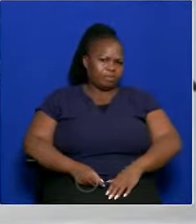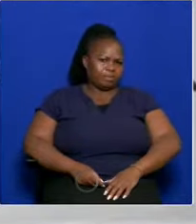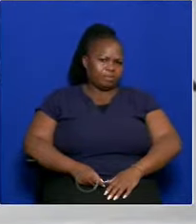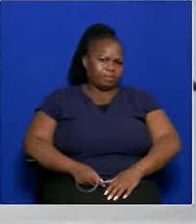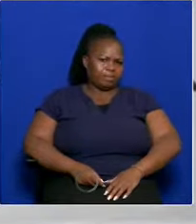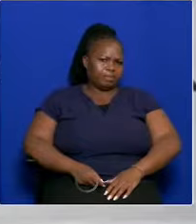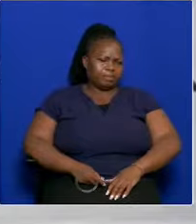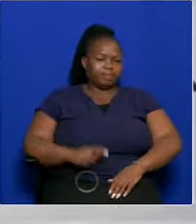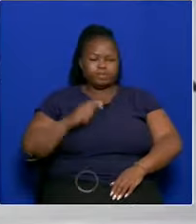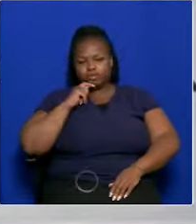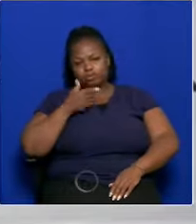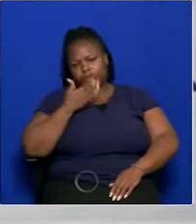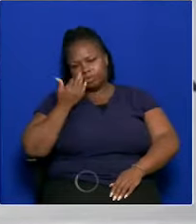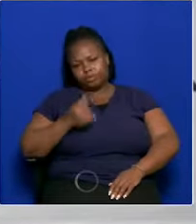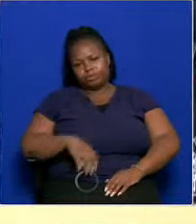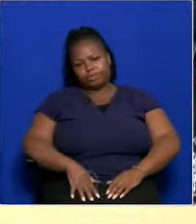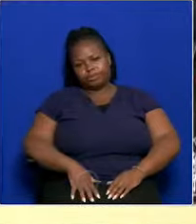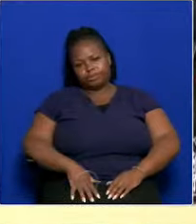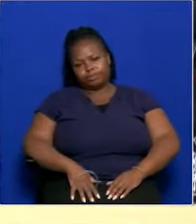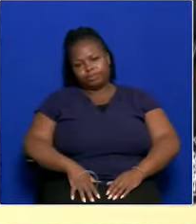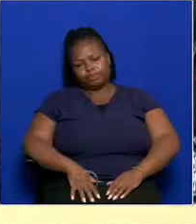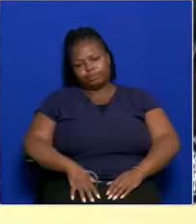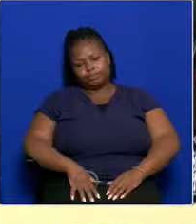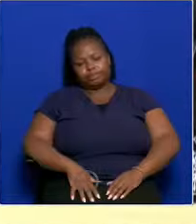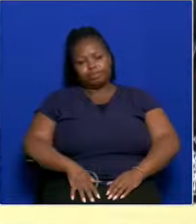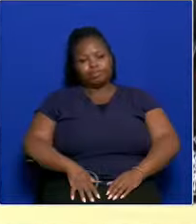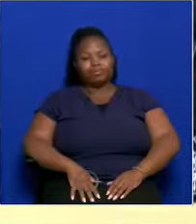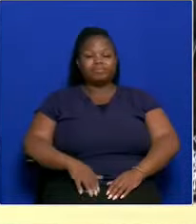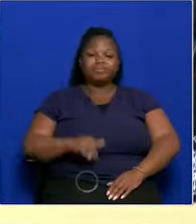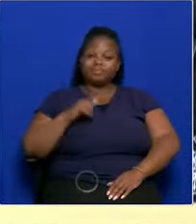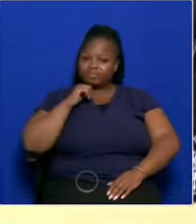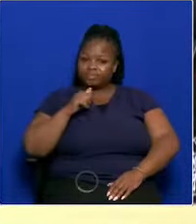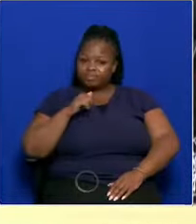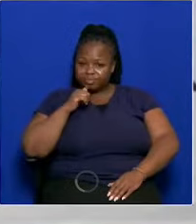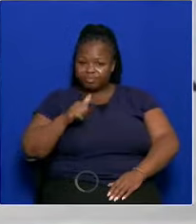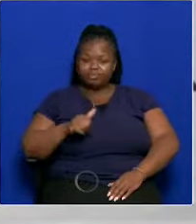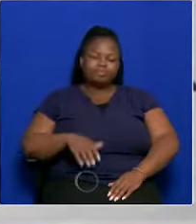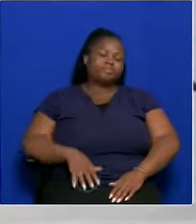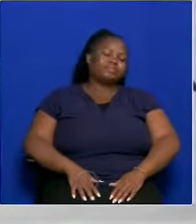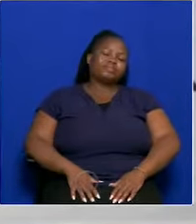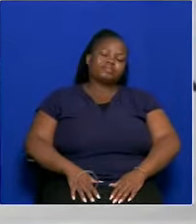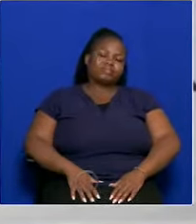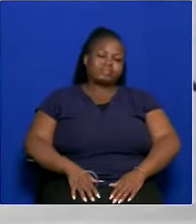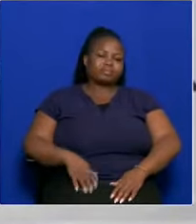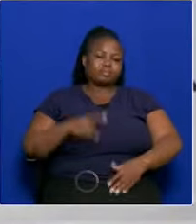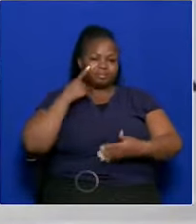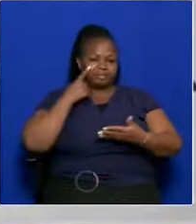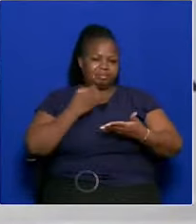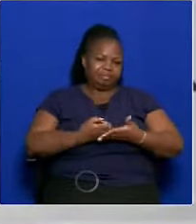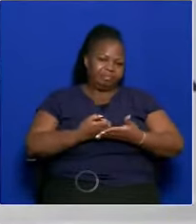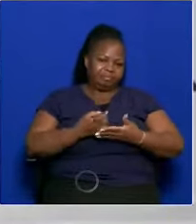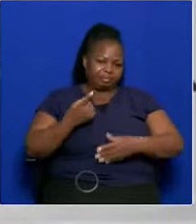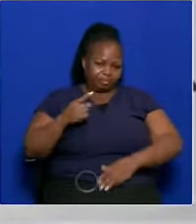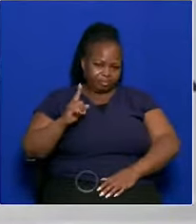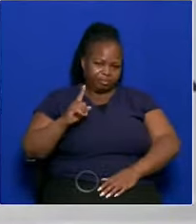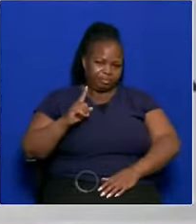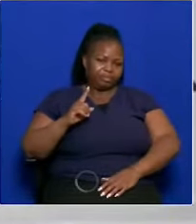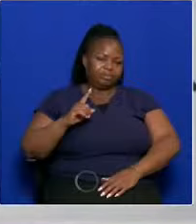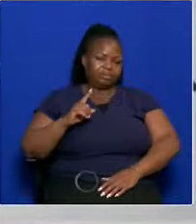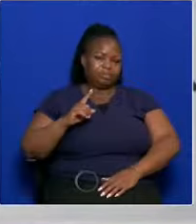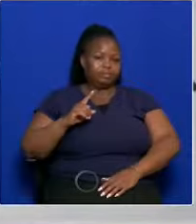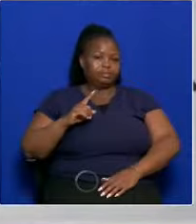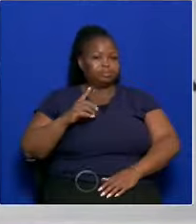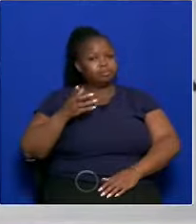yes. Well, even if on your evidence, your evidence is correct, if it is,